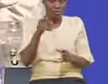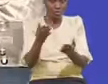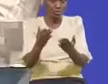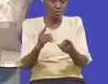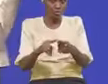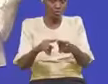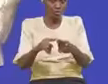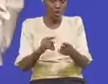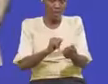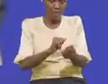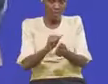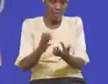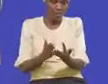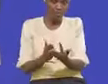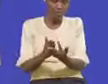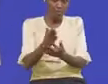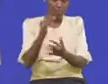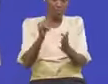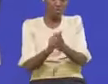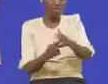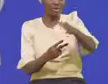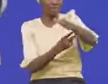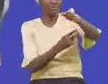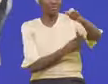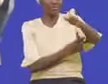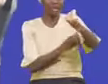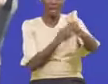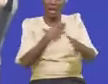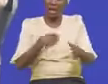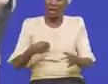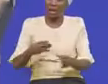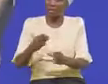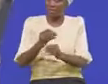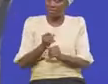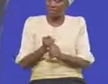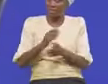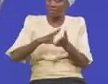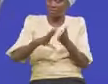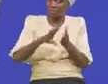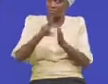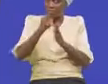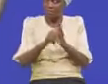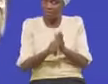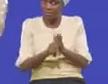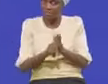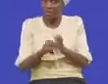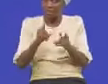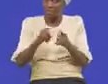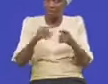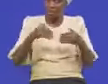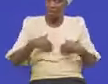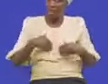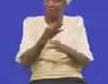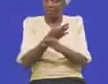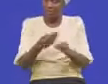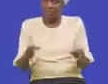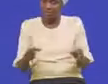Eye le dzi be yato anama dzi alo pɔn dzi. Ale be woatsɔ yi ƒe nu vɔ akeye. Ale be yakpɔ vovo.